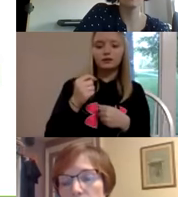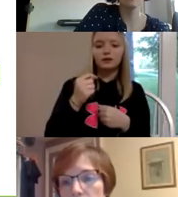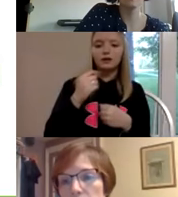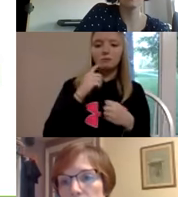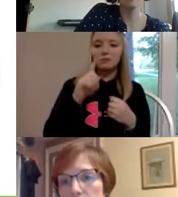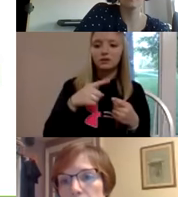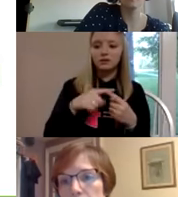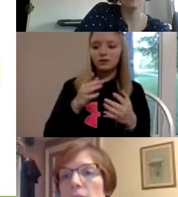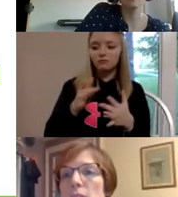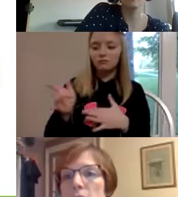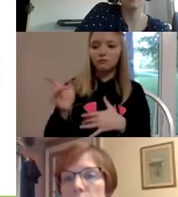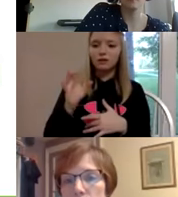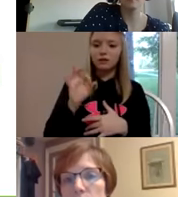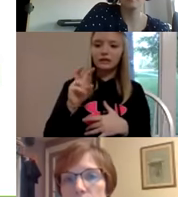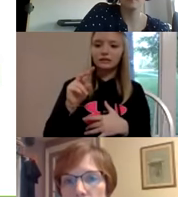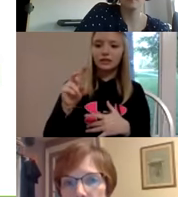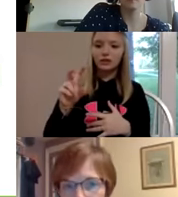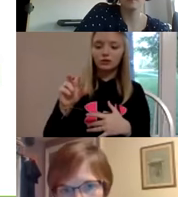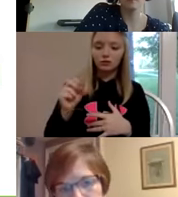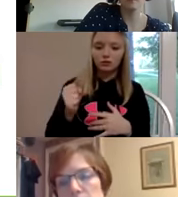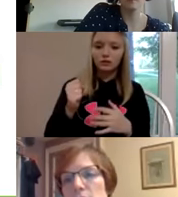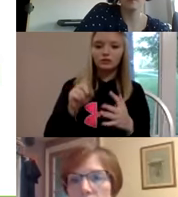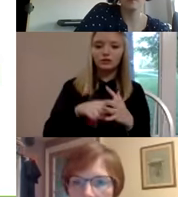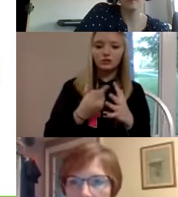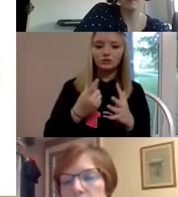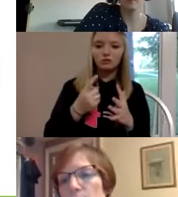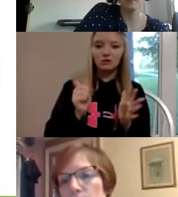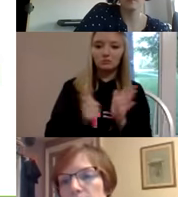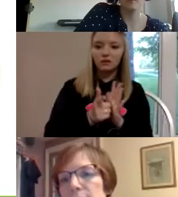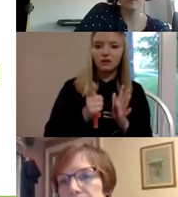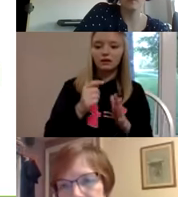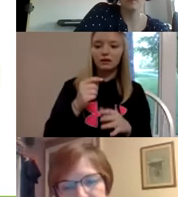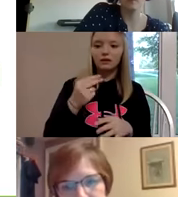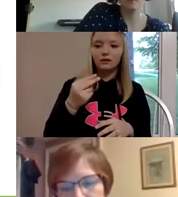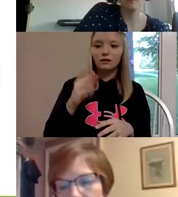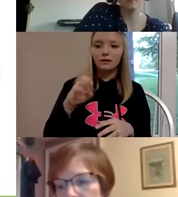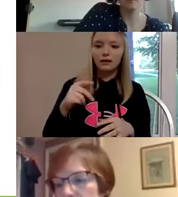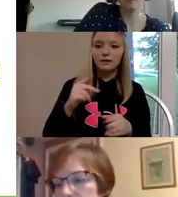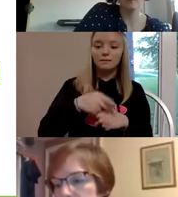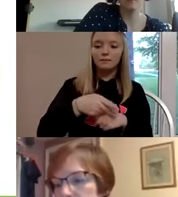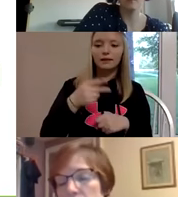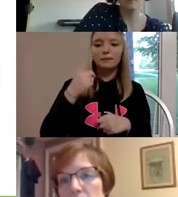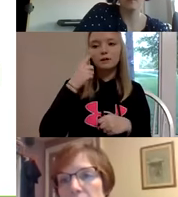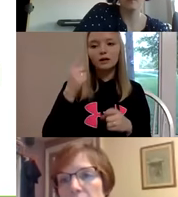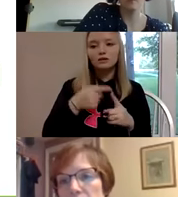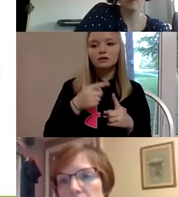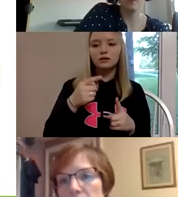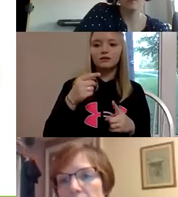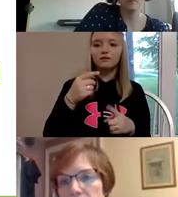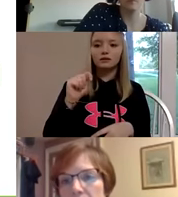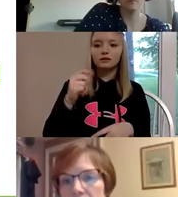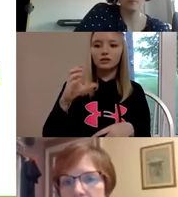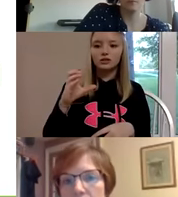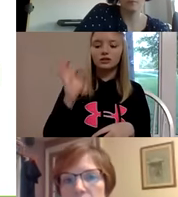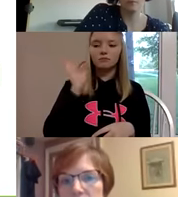started regulating the hemp plant due to THC and marijuana and this and that. And then